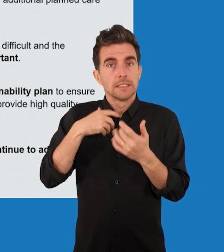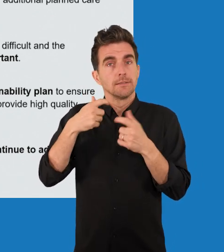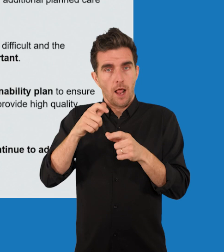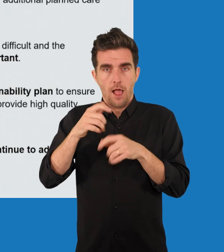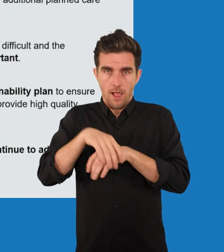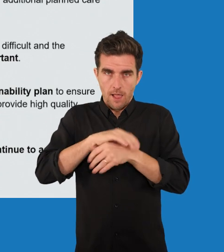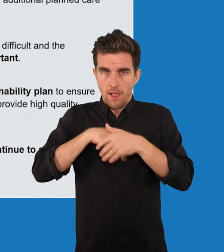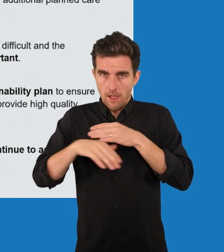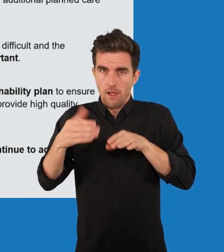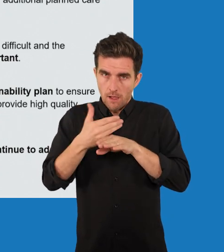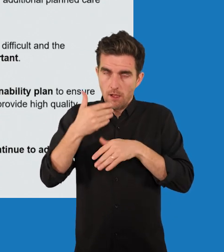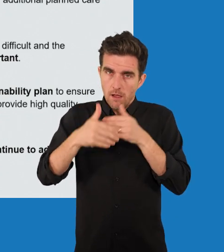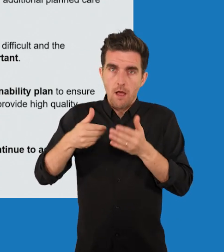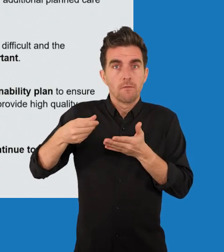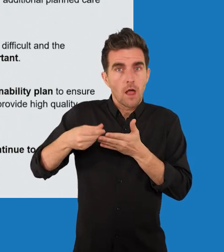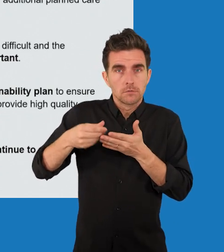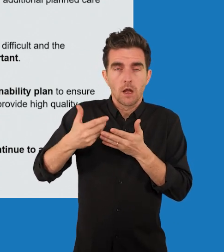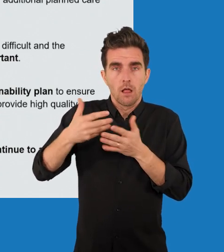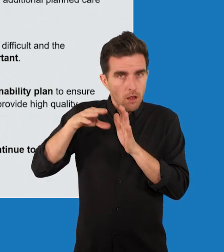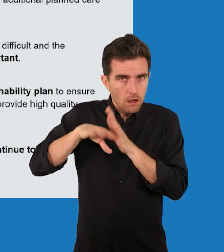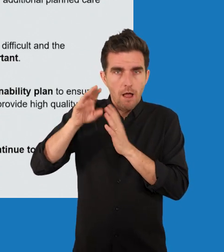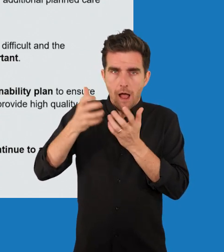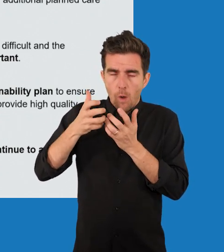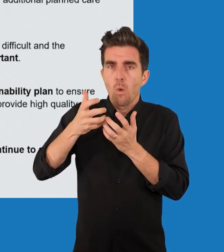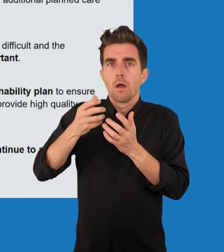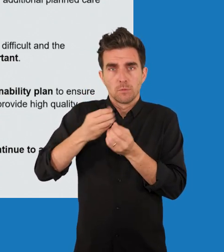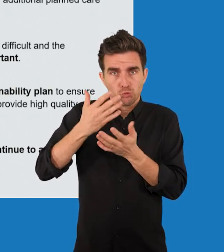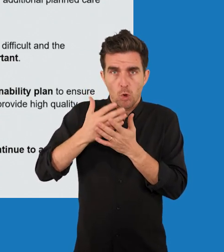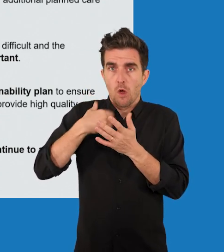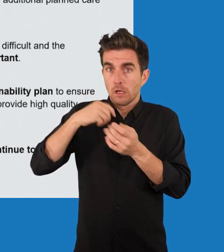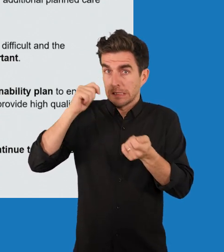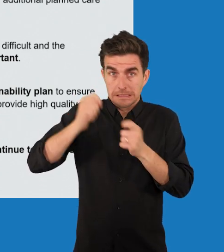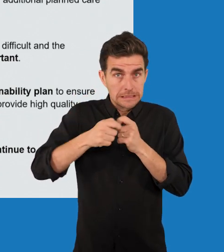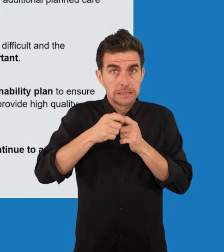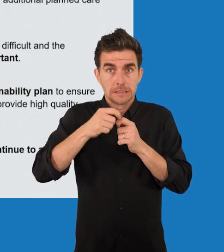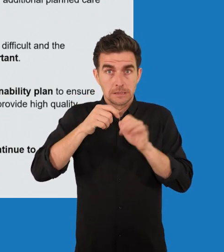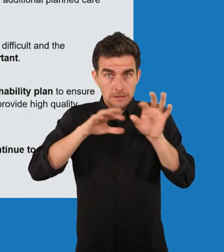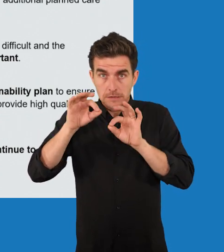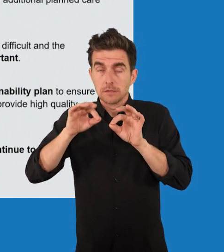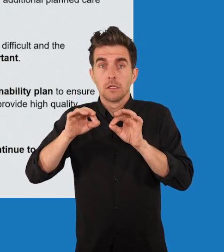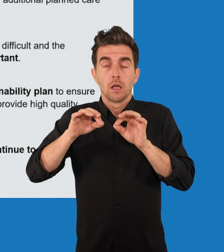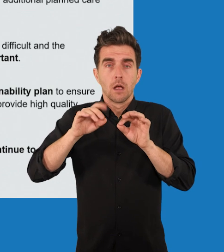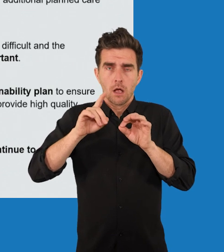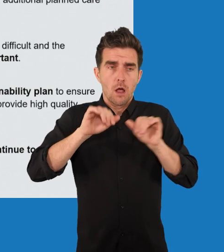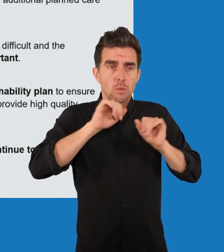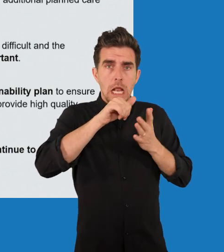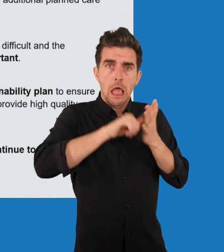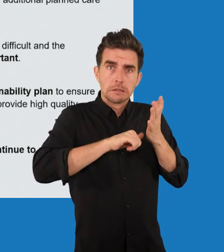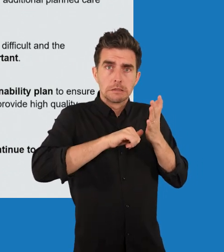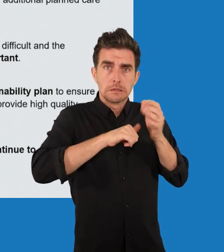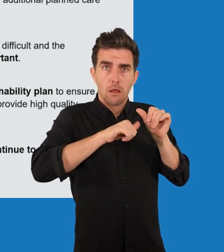that. We continue to work to develop our financial recovery plan, making sure that we are transforming elective and reducing waiting